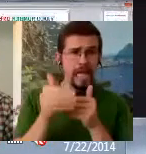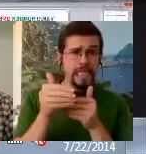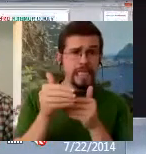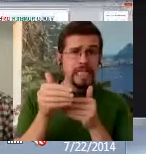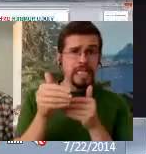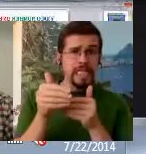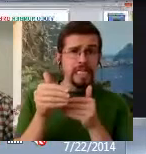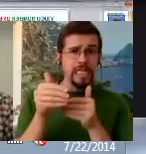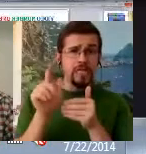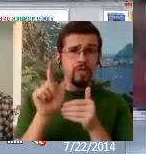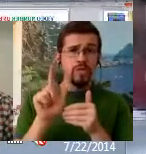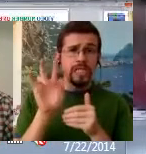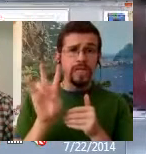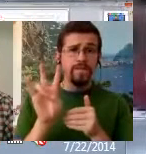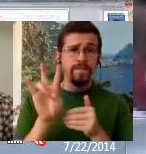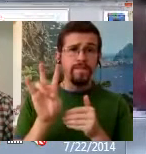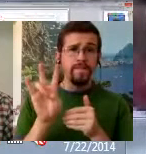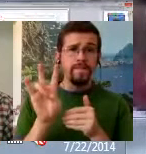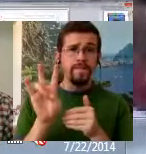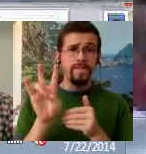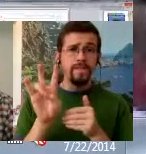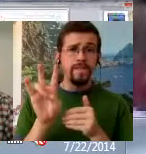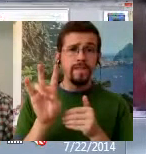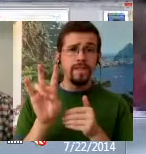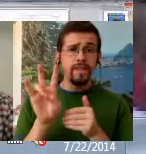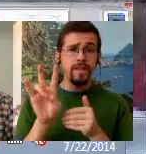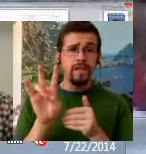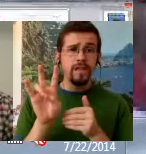Okay, 27, Steve. There.